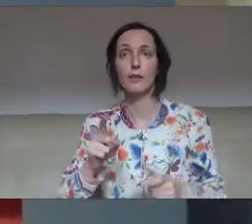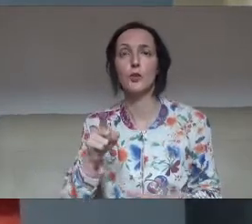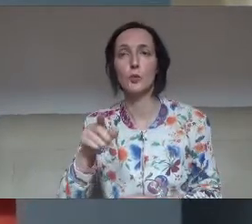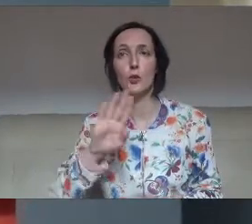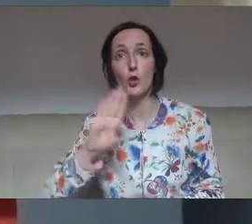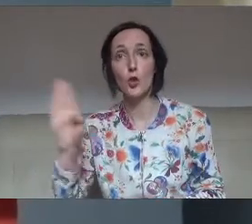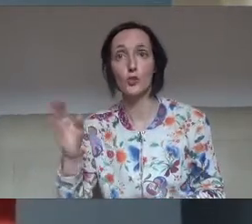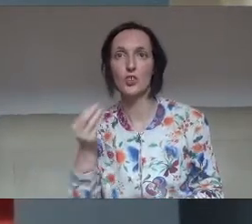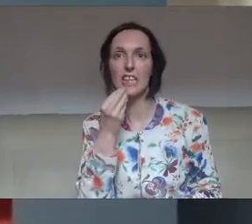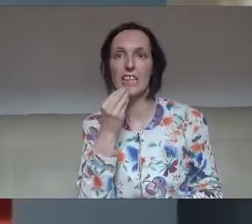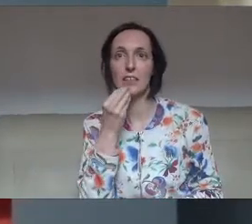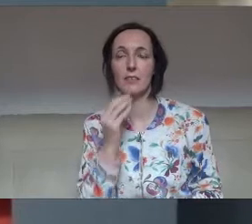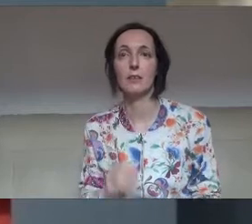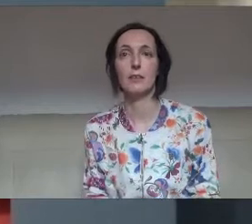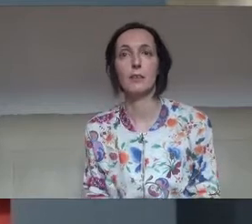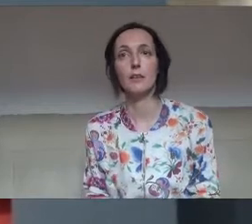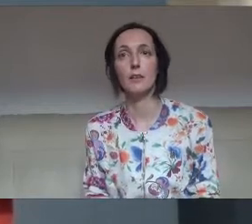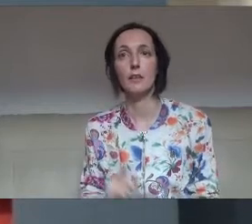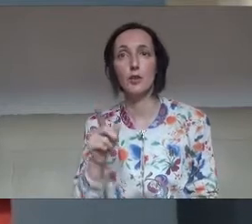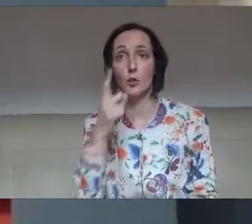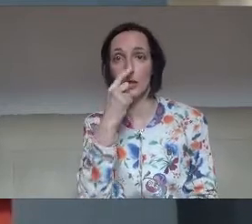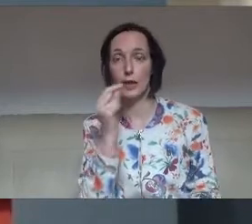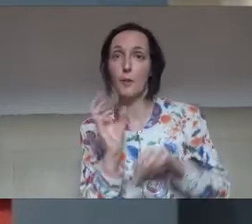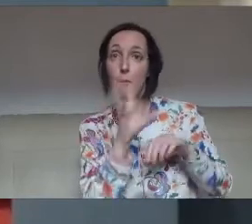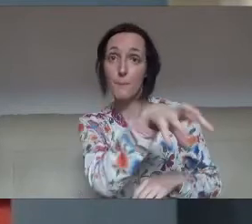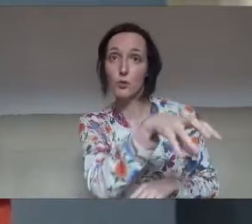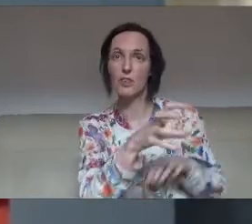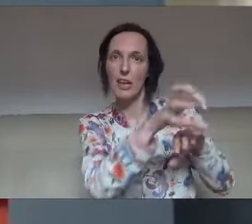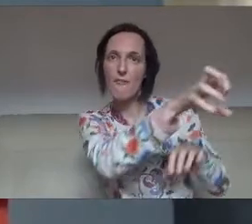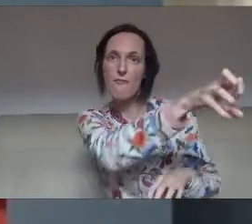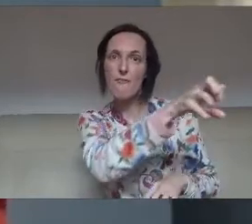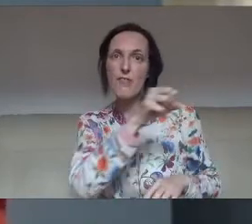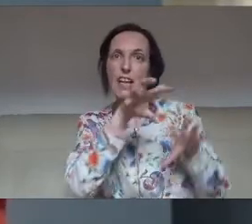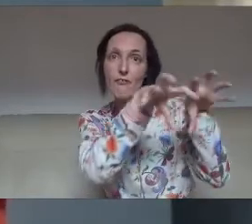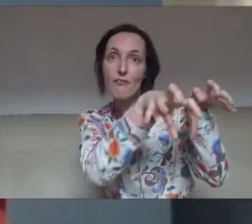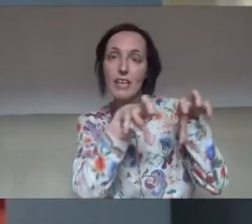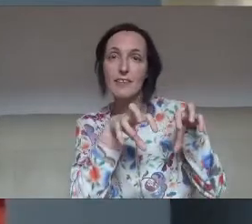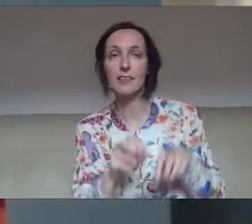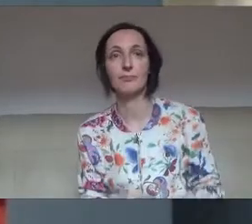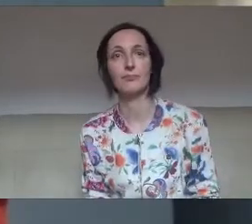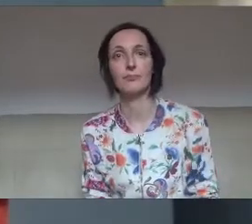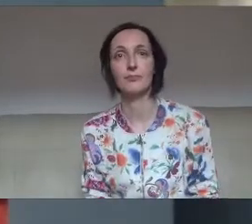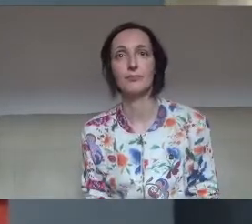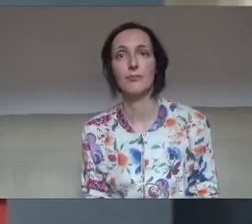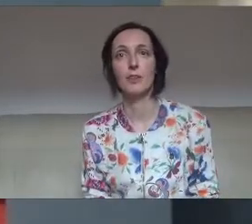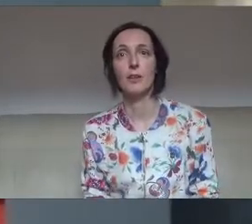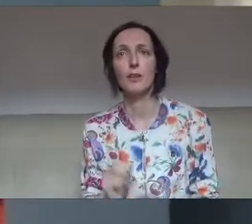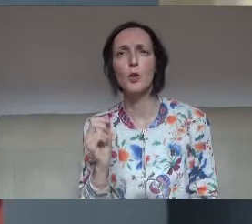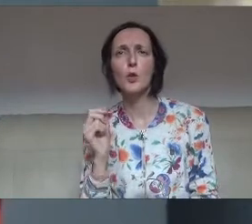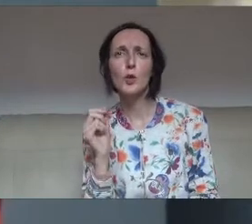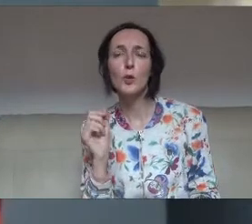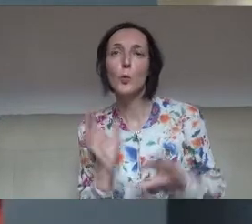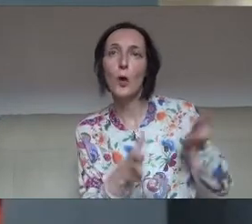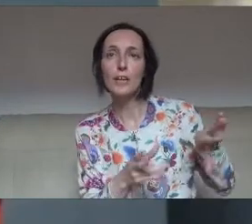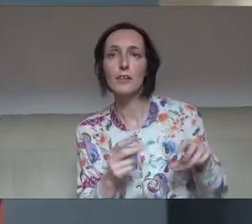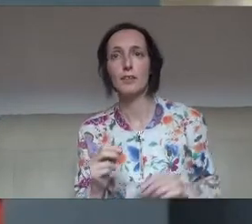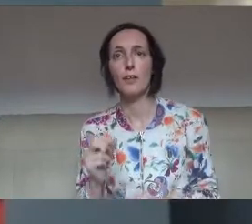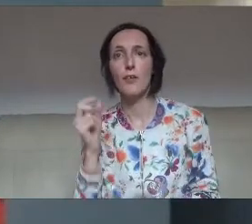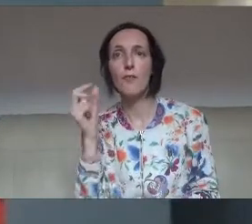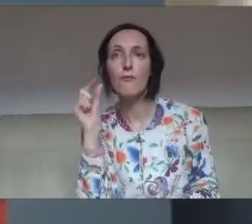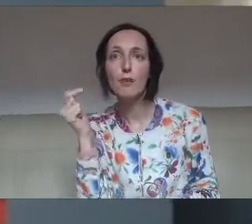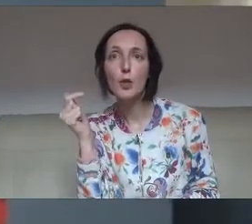straight away, you can put in the freezer. And when you need it, you just take out of the freezer, you wait few